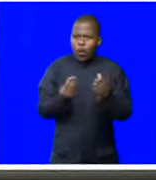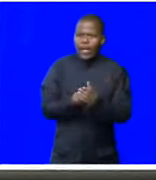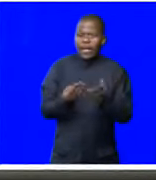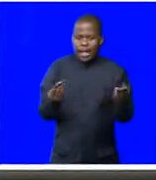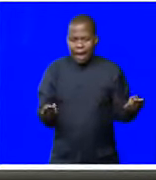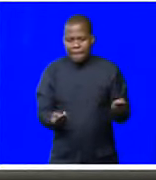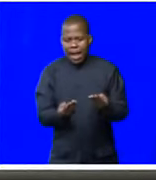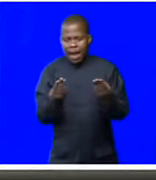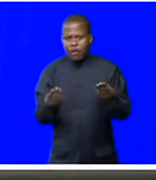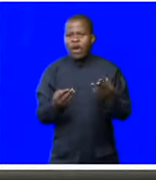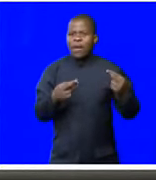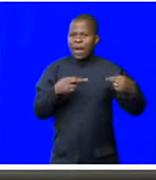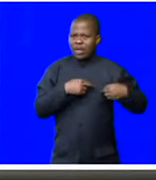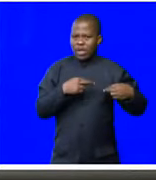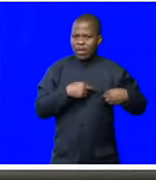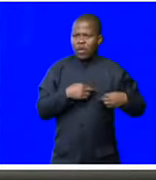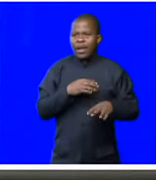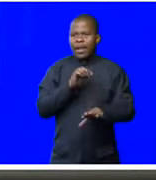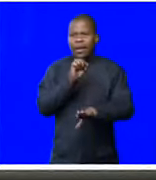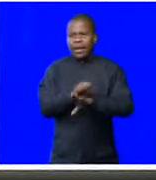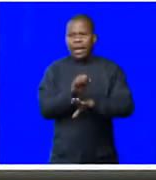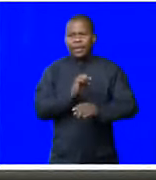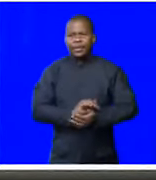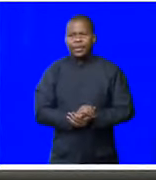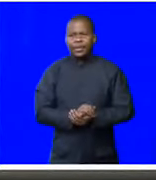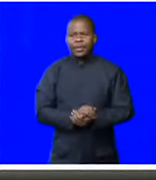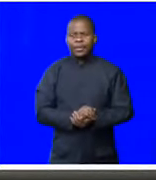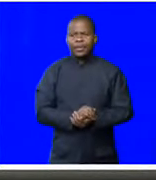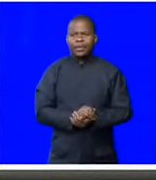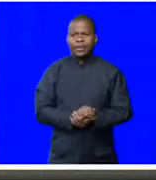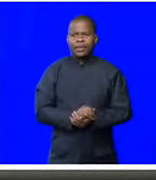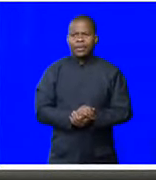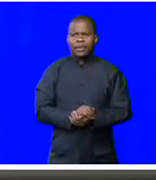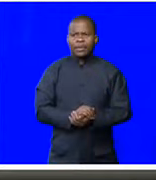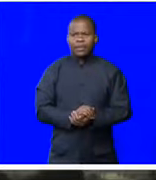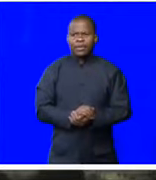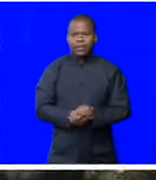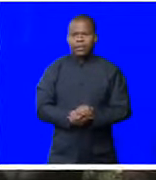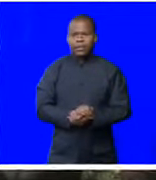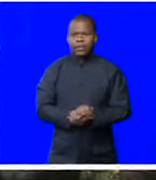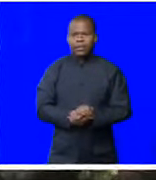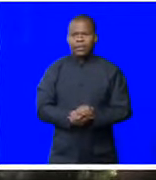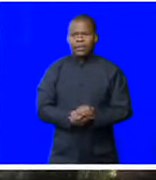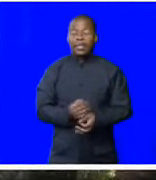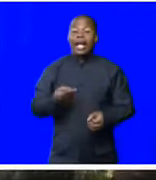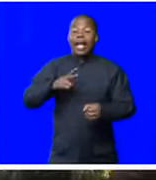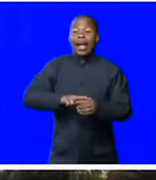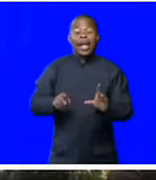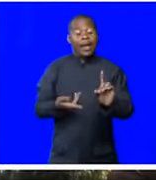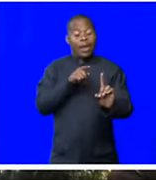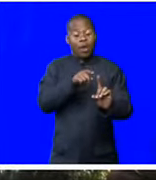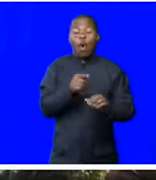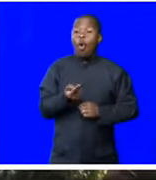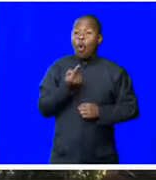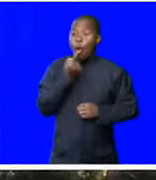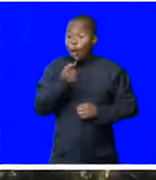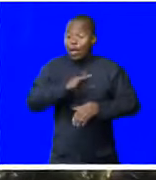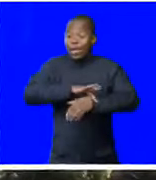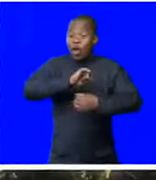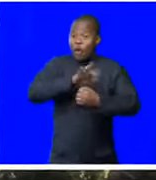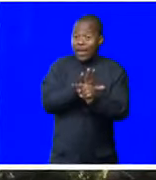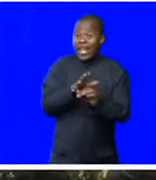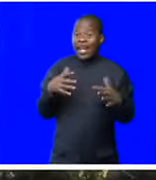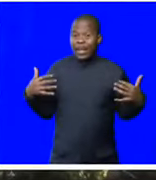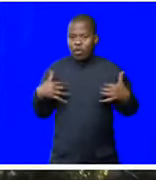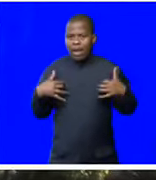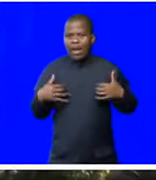who are affected or maybe all the people who are not in good terms with the offender. She says due to the COVID-19 pandemic,